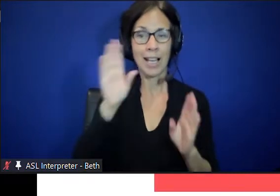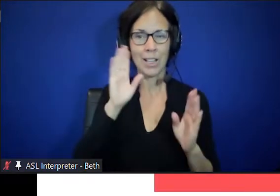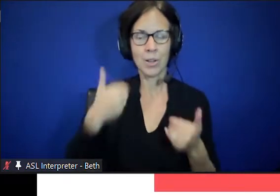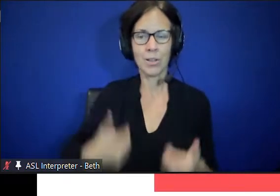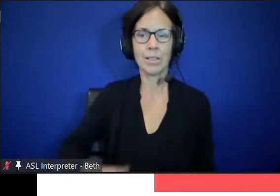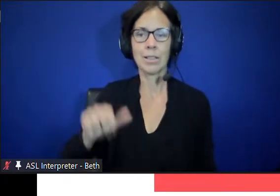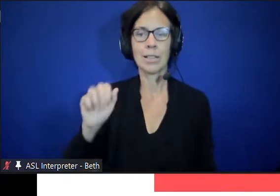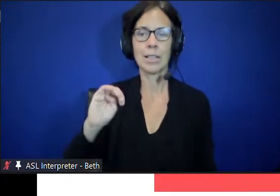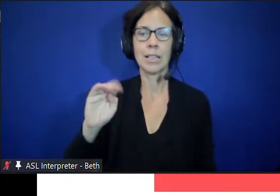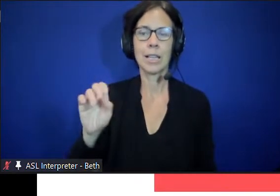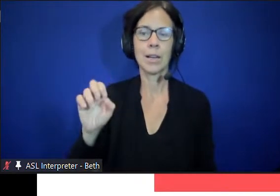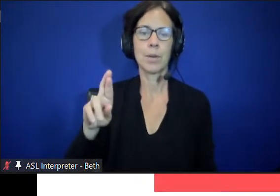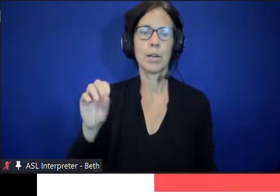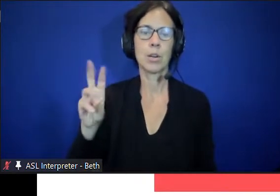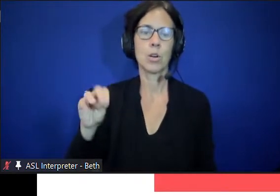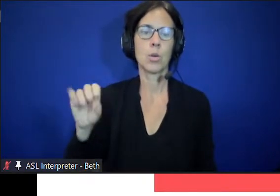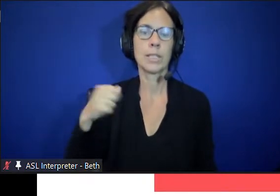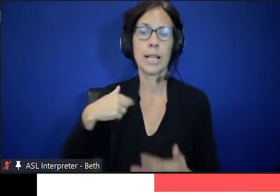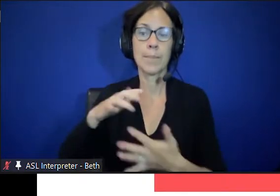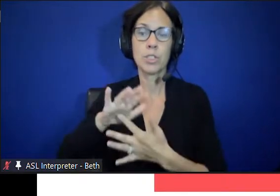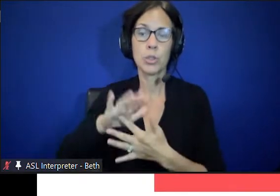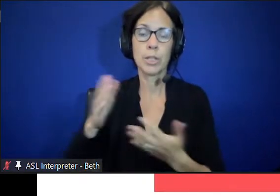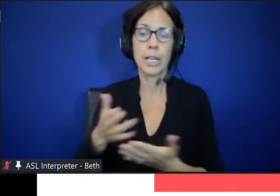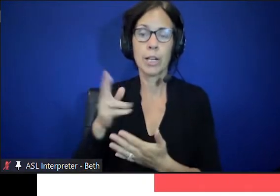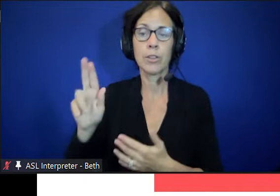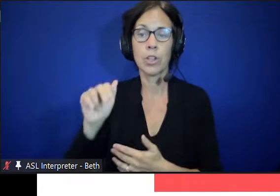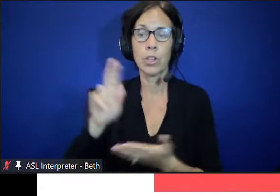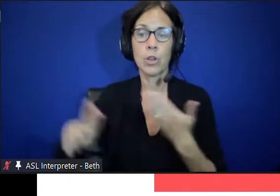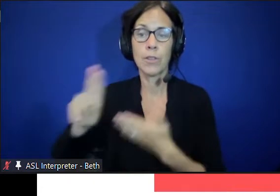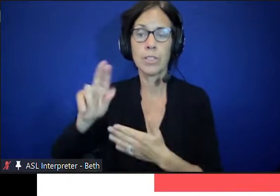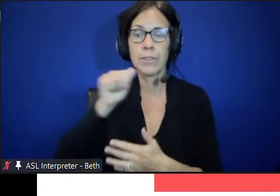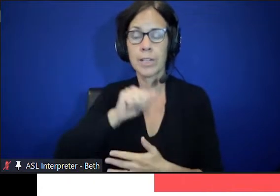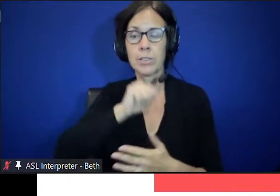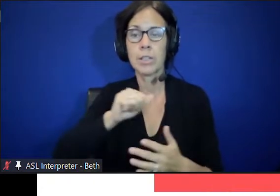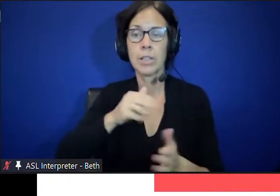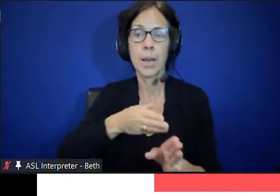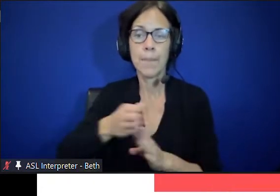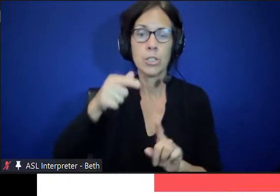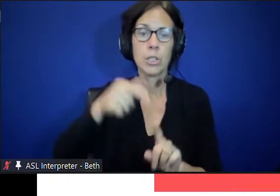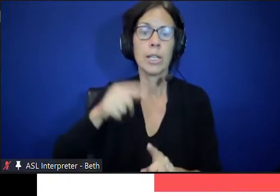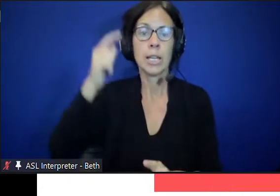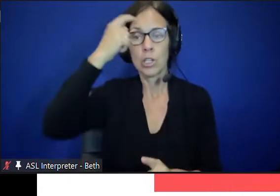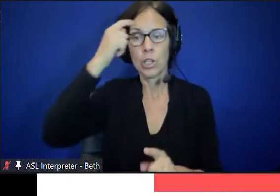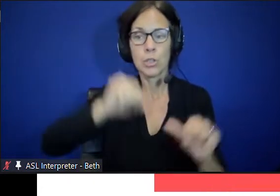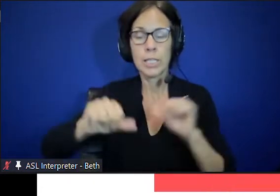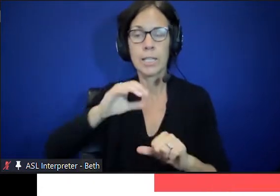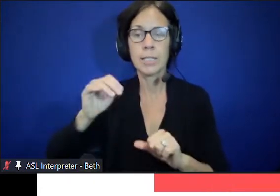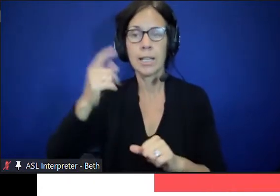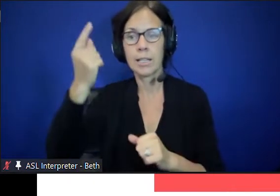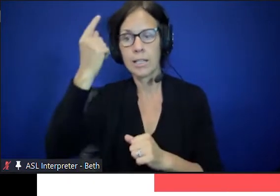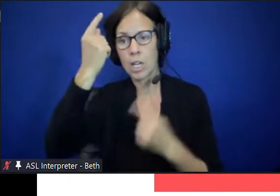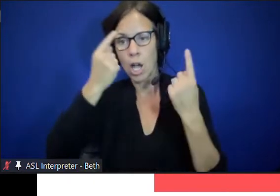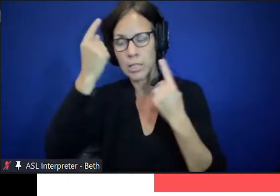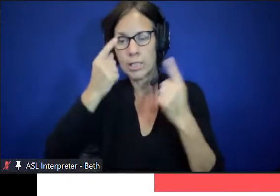Hi, my name is Amber Owens. I'm a junior at the University of Arizona, majoring in neuroscience and cognitive science, and I'm in the